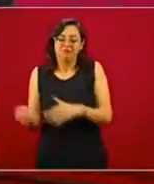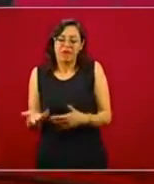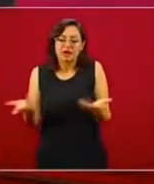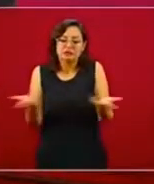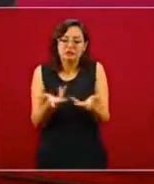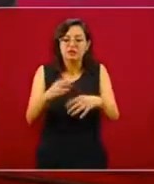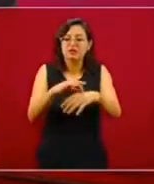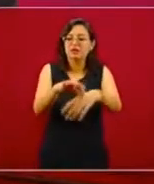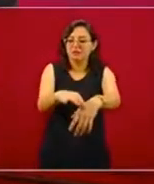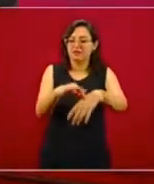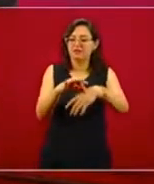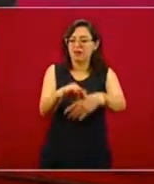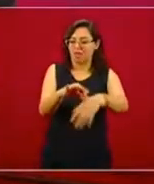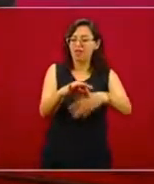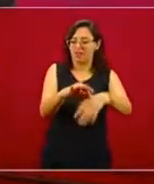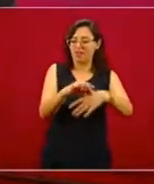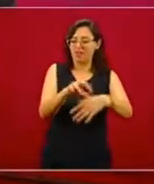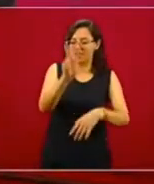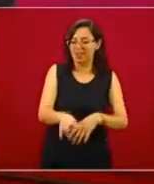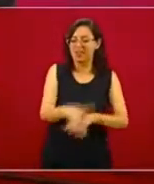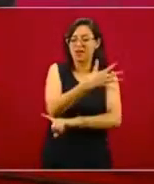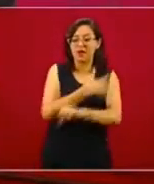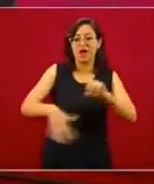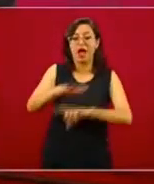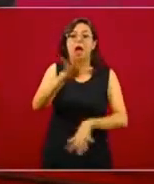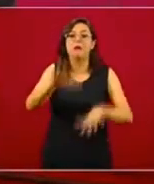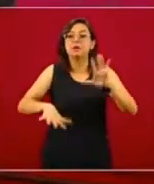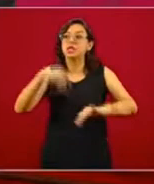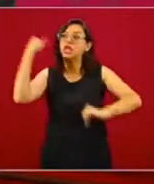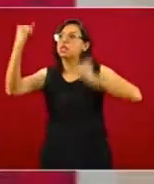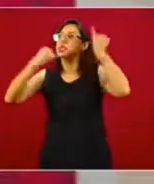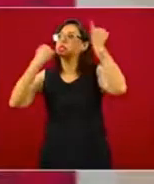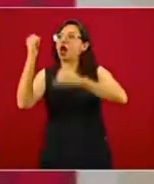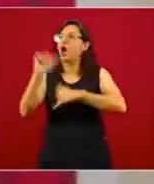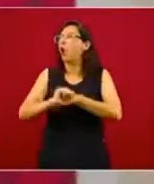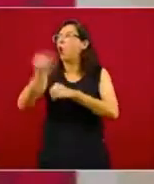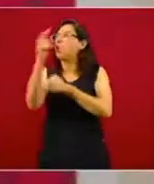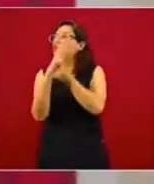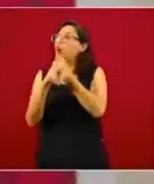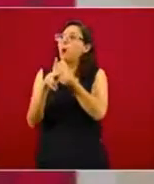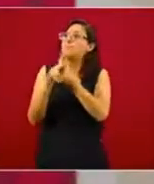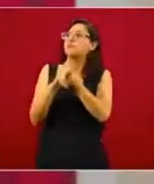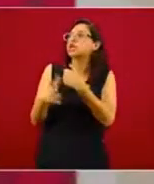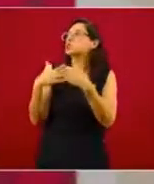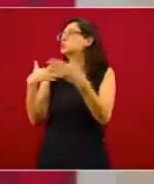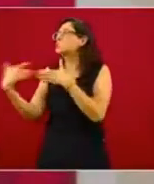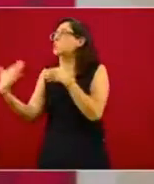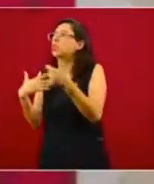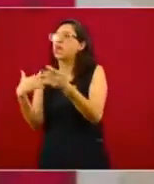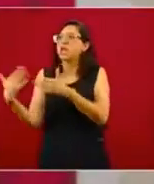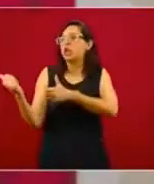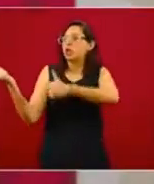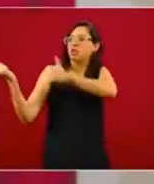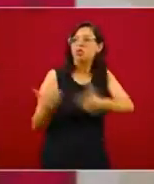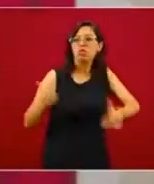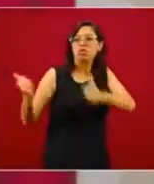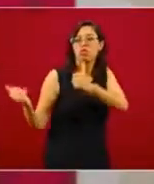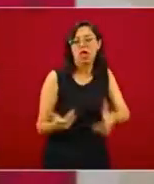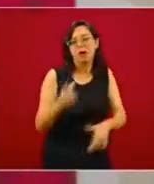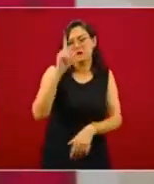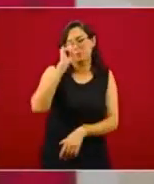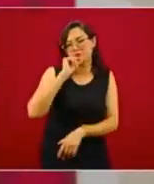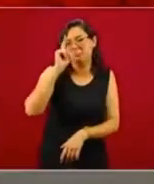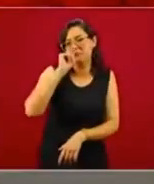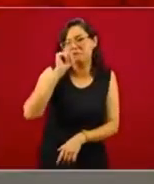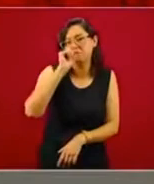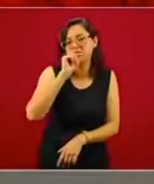and they are going to be executable, because many times whenever we try to do sophisticated things, we do